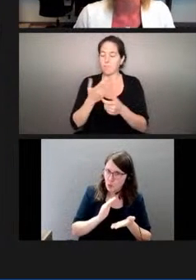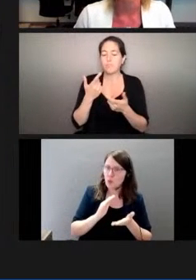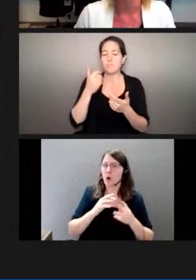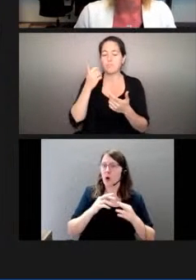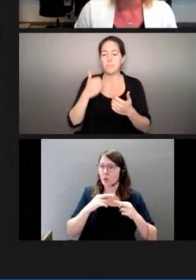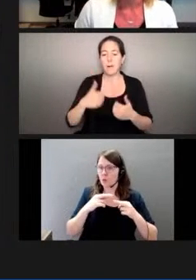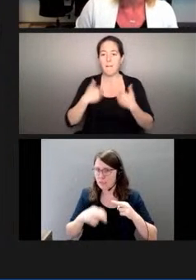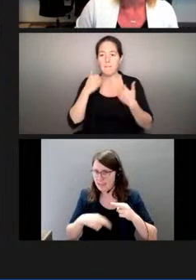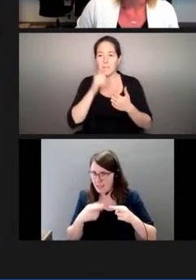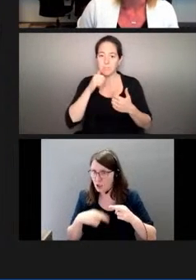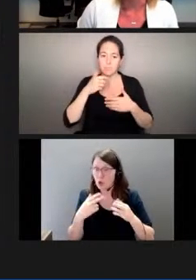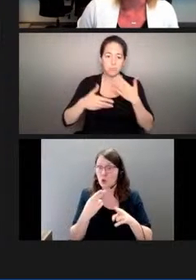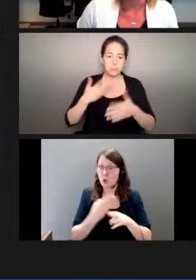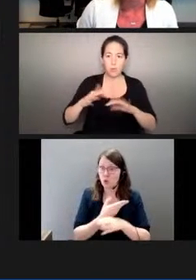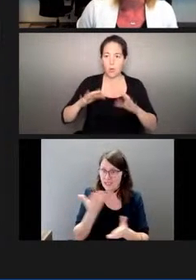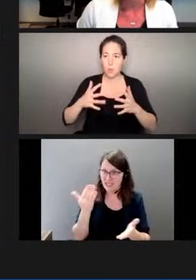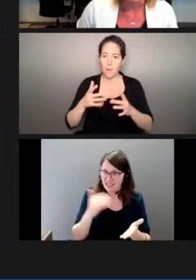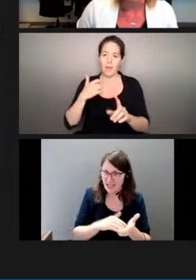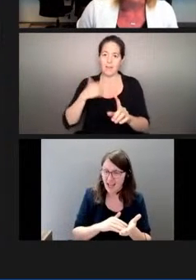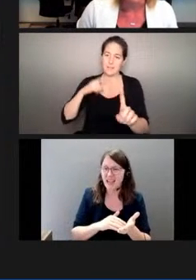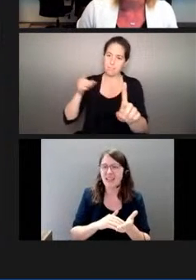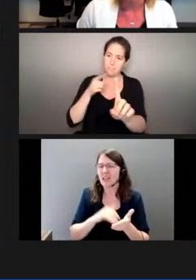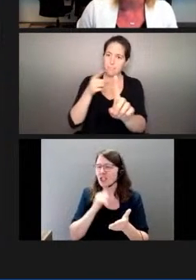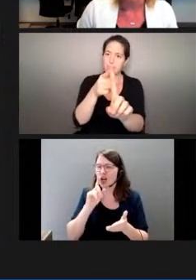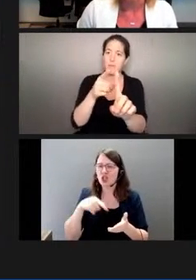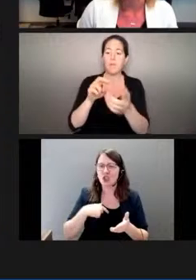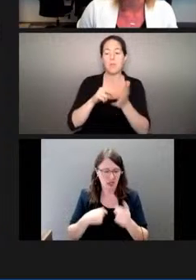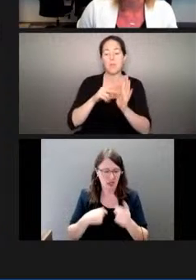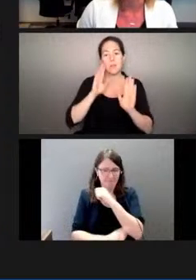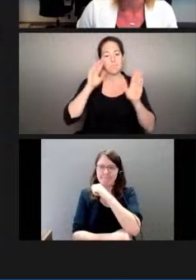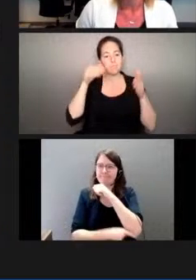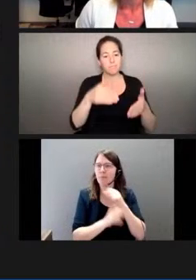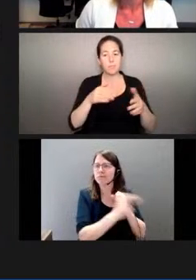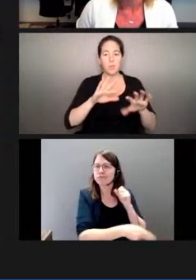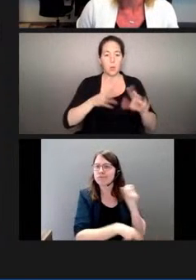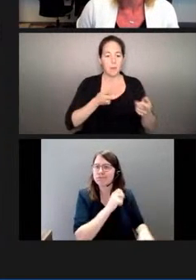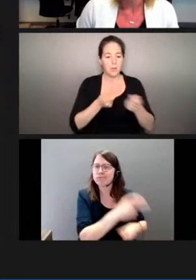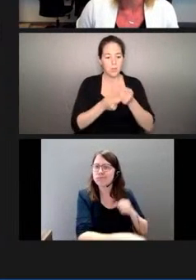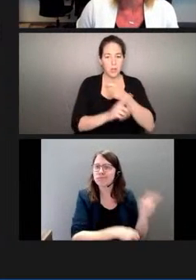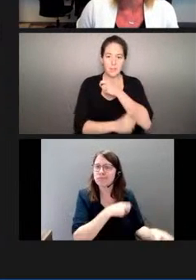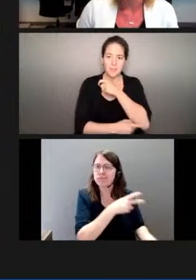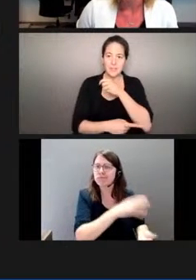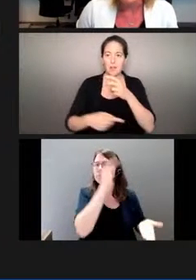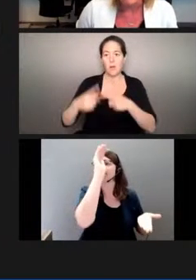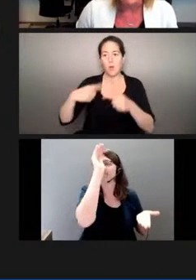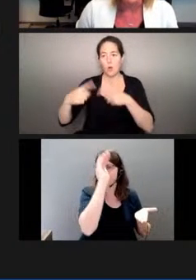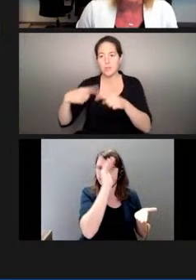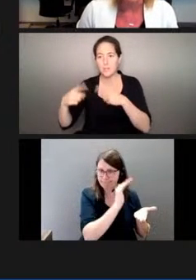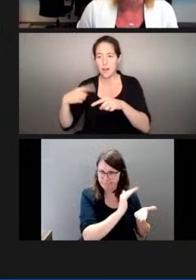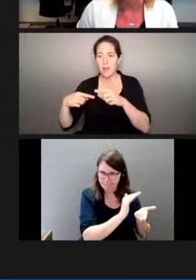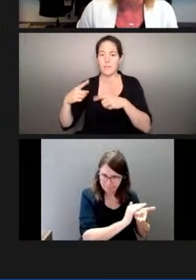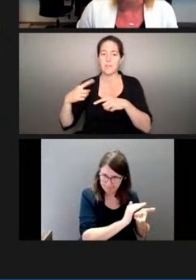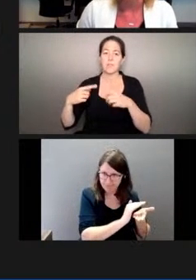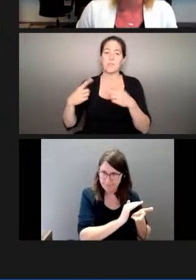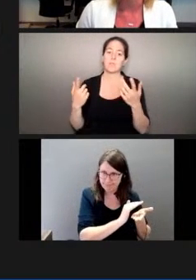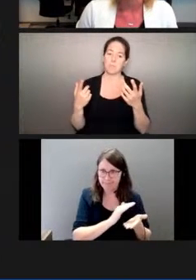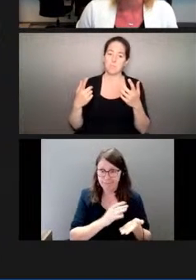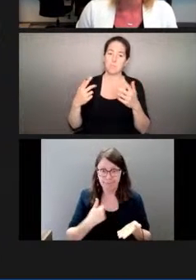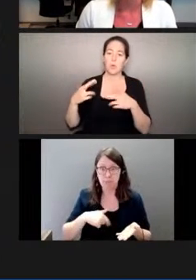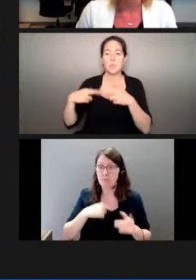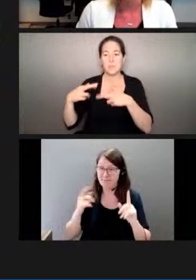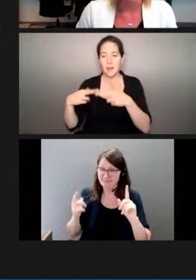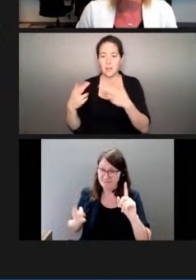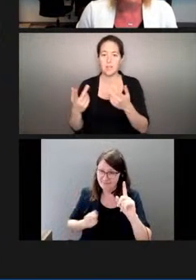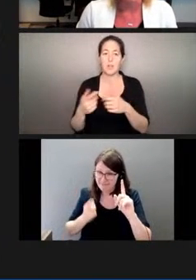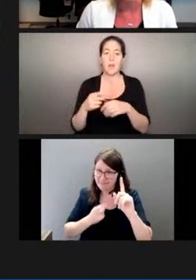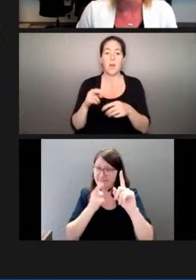disposal. So it's also generally recognized by policymakers that zero or working towards achieving zero waste requires